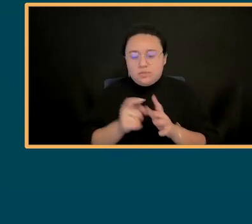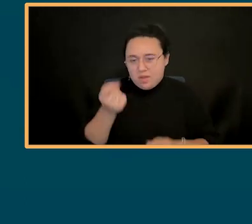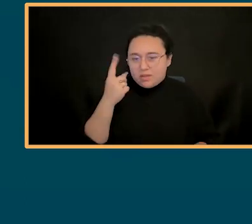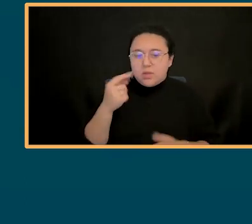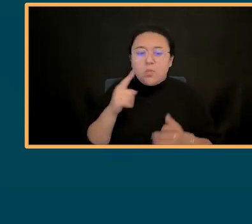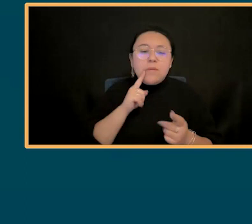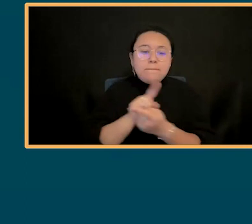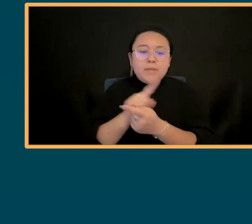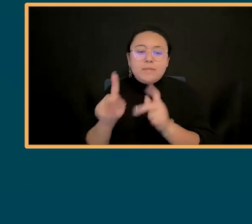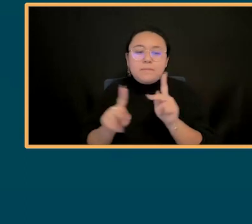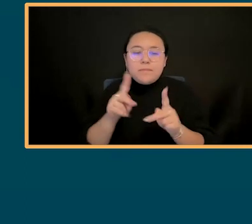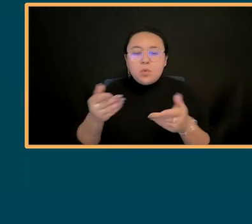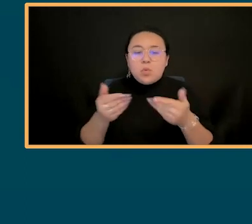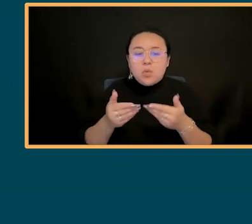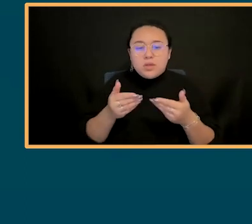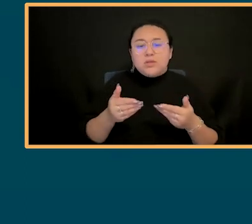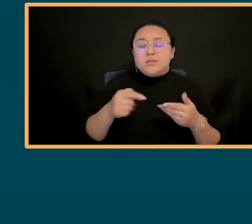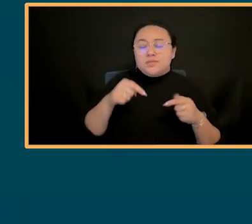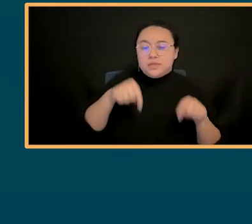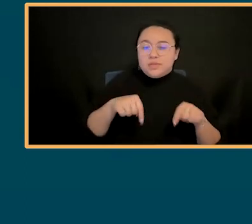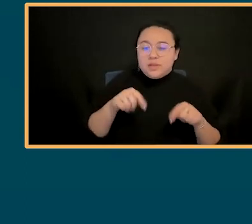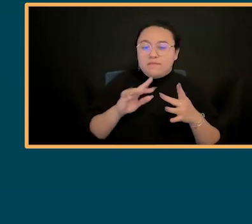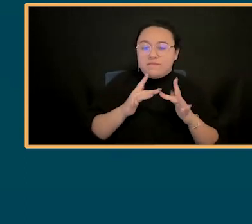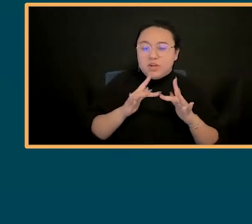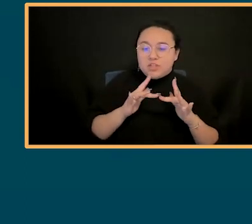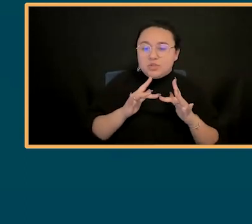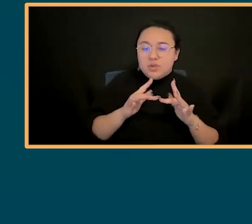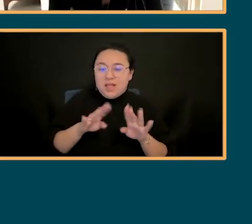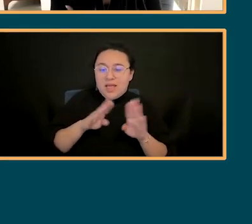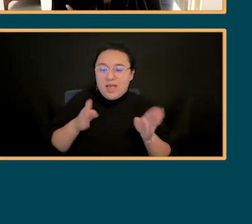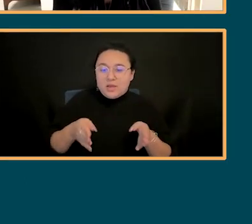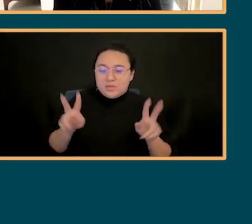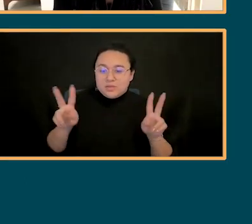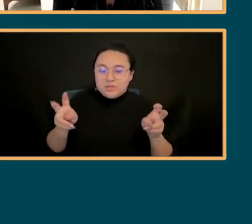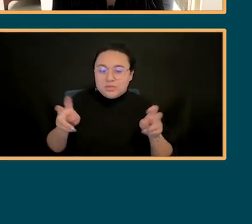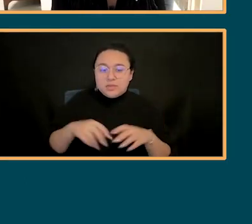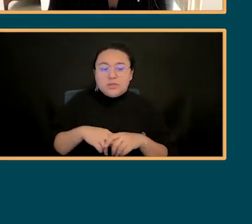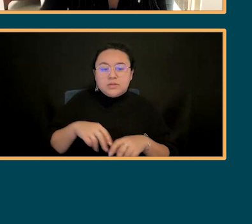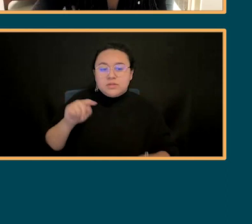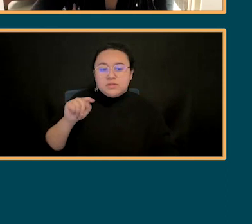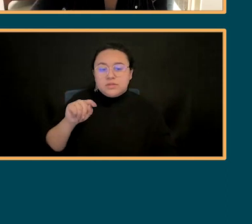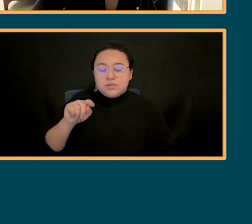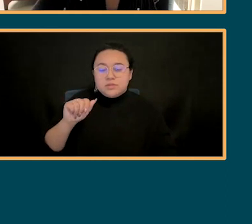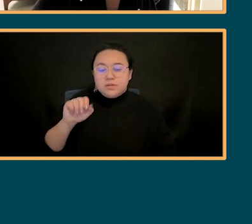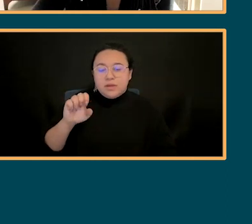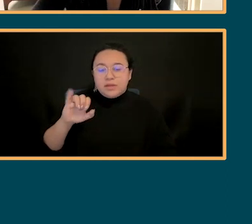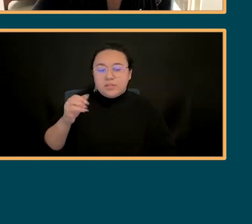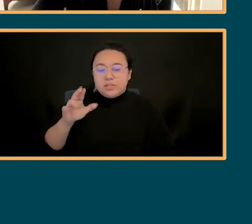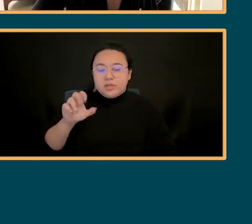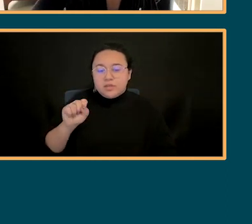them. Welcome to the virtual couch. Taejas